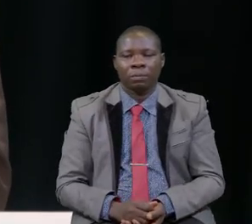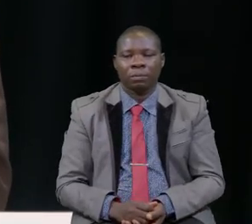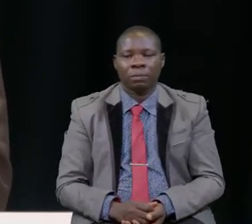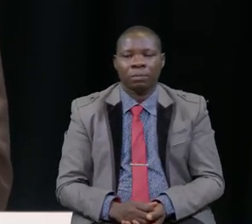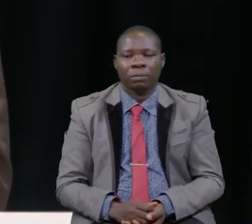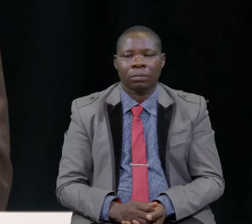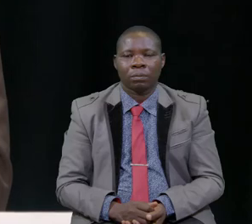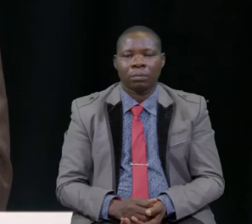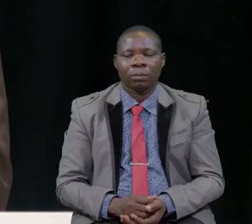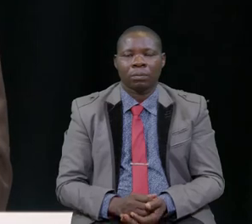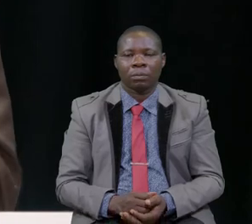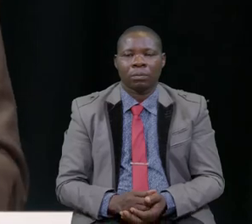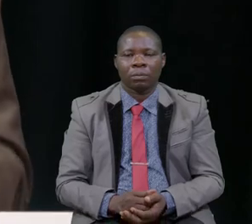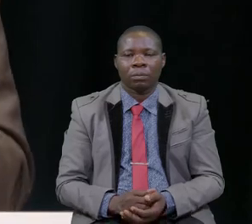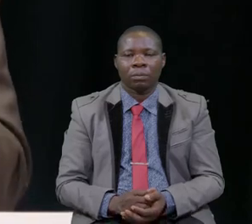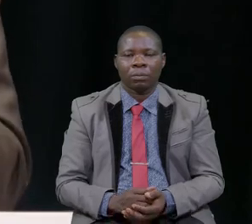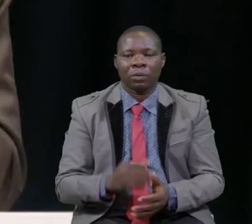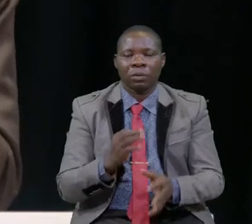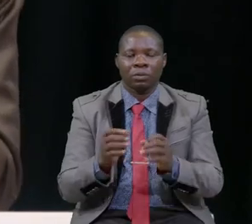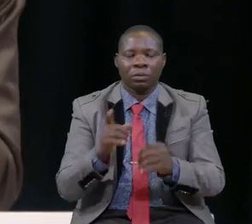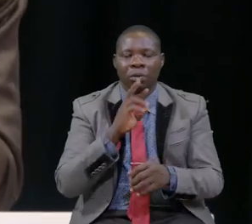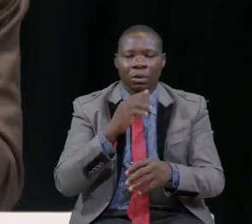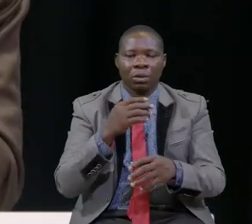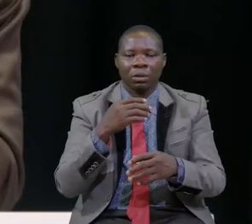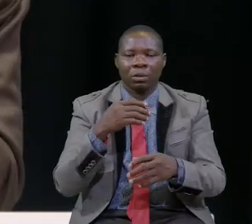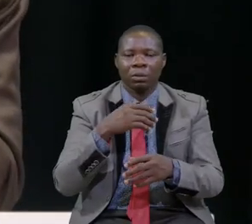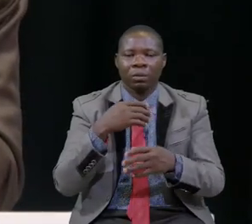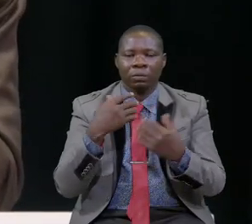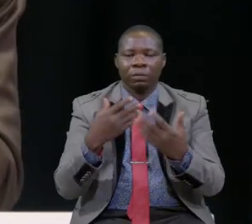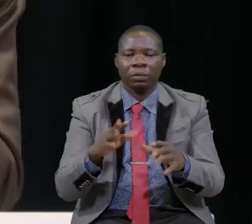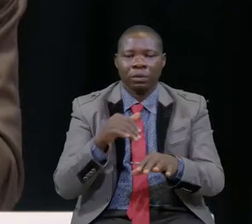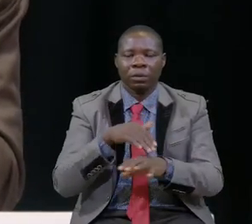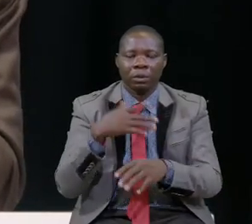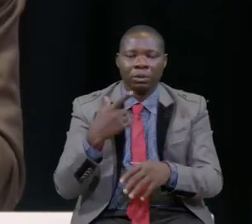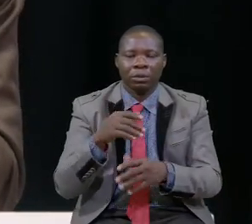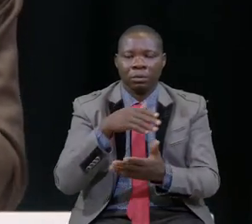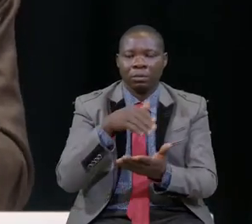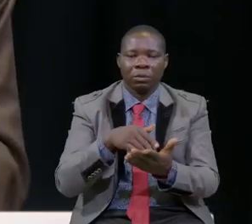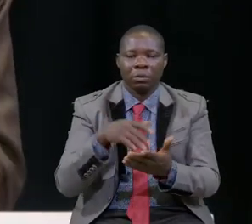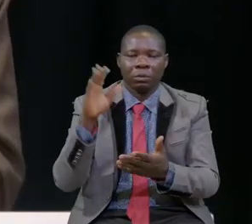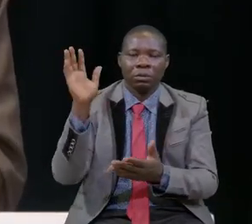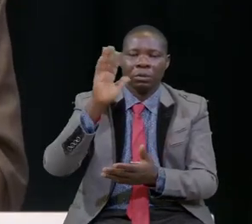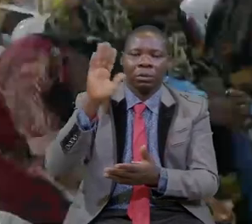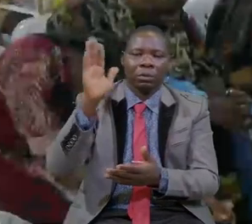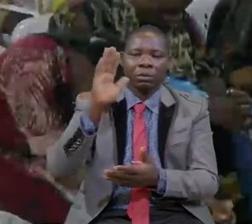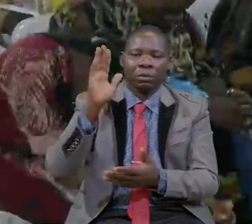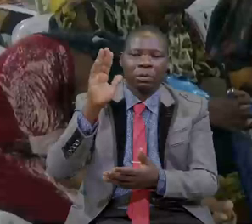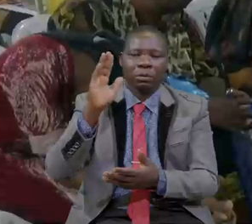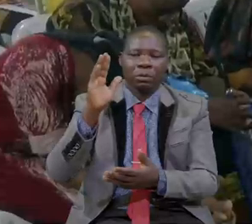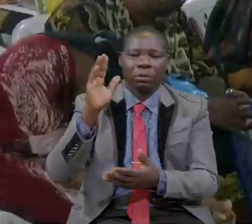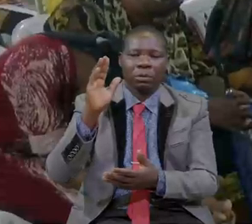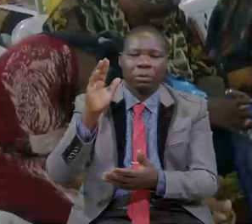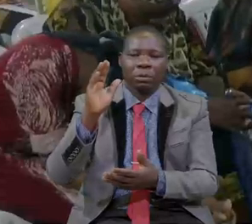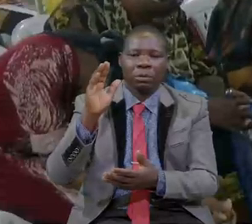If you are through at the middle, wave your hand to me or wave